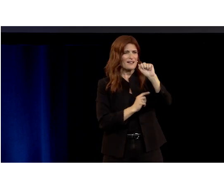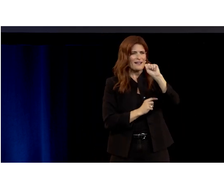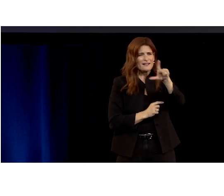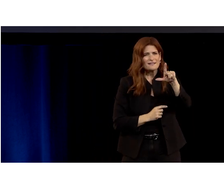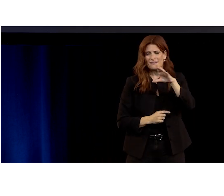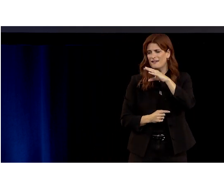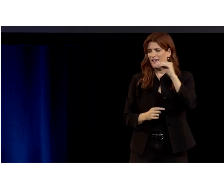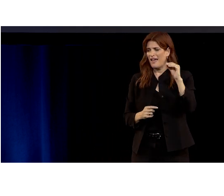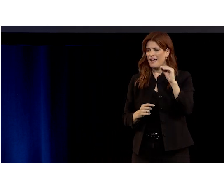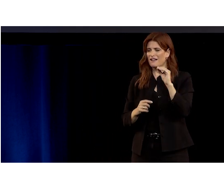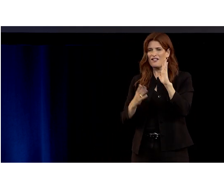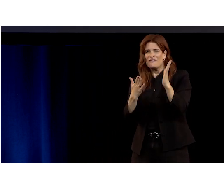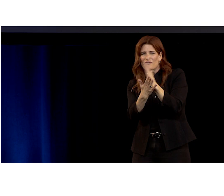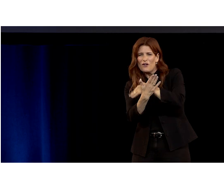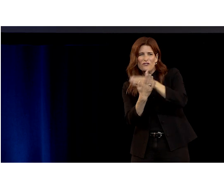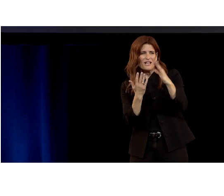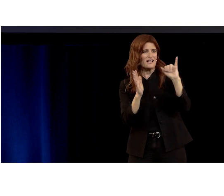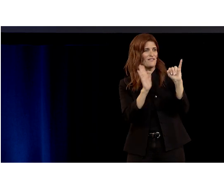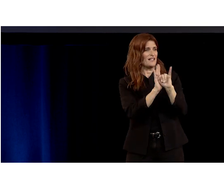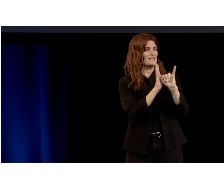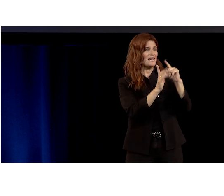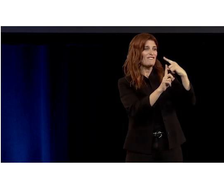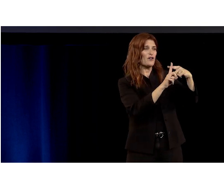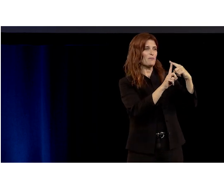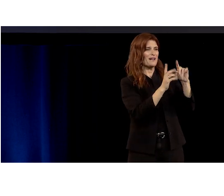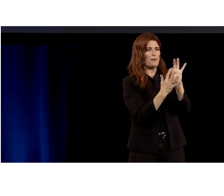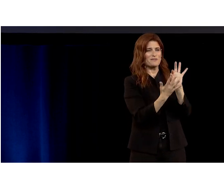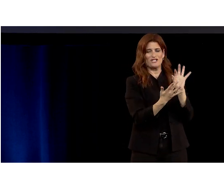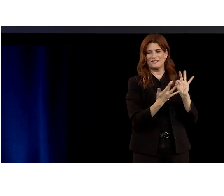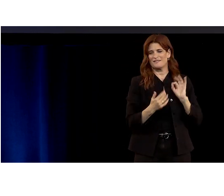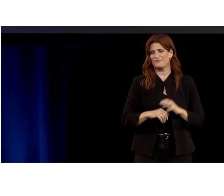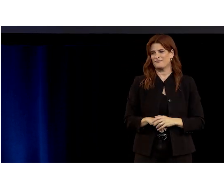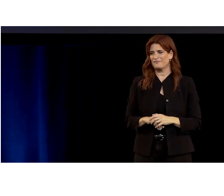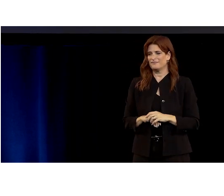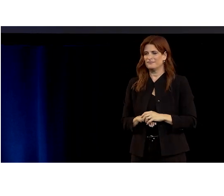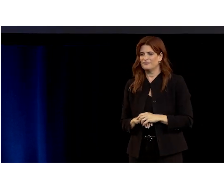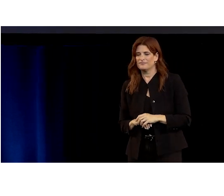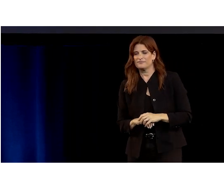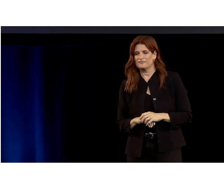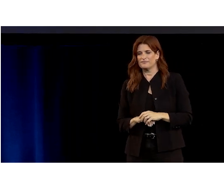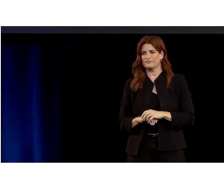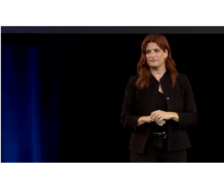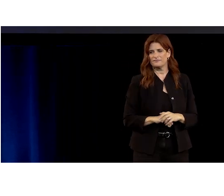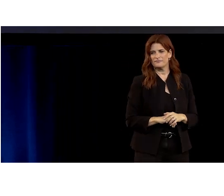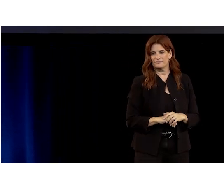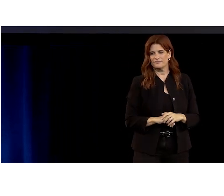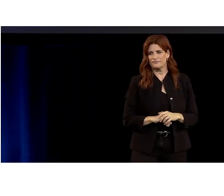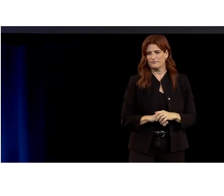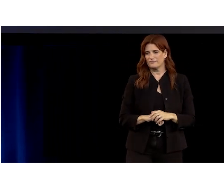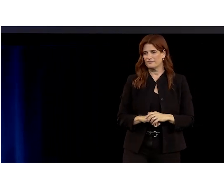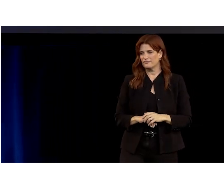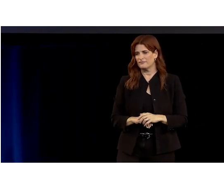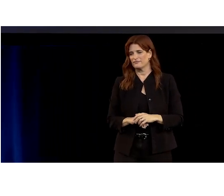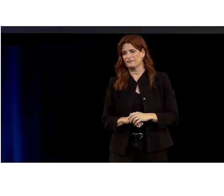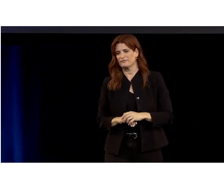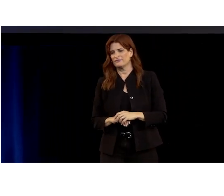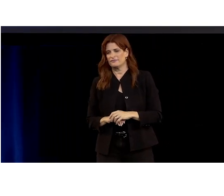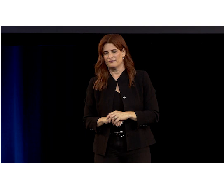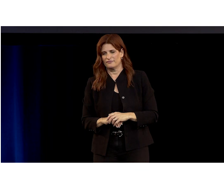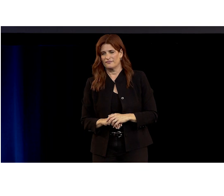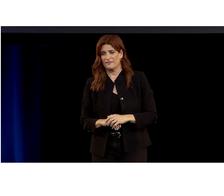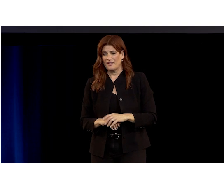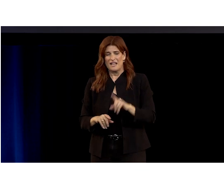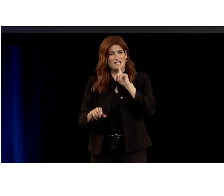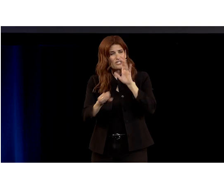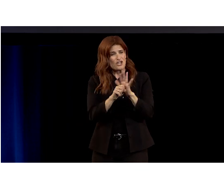have little to no experience with deaf culture, deaf people, or signed language. When presented with a medical recommendation, what decision are they likely